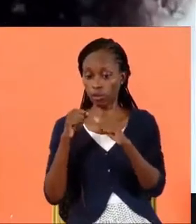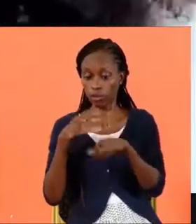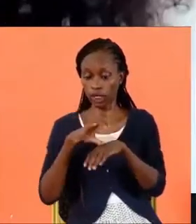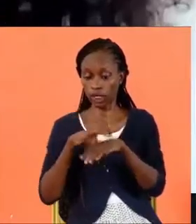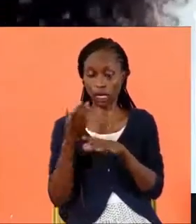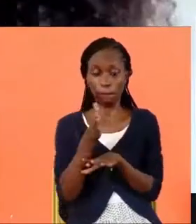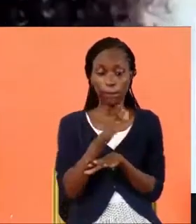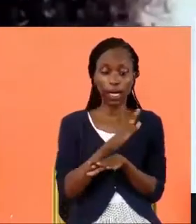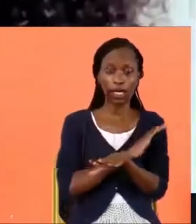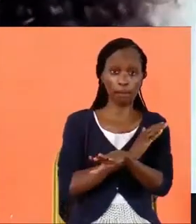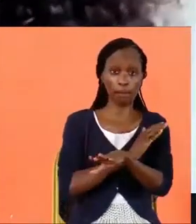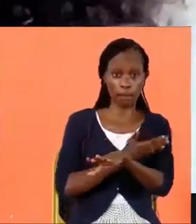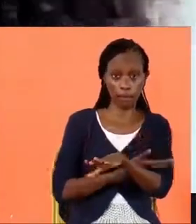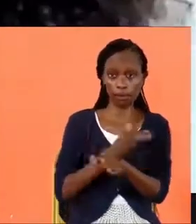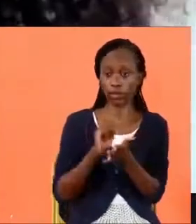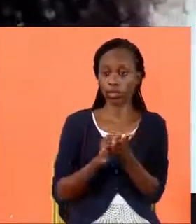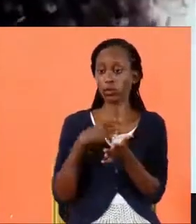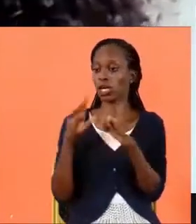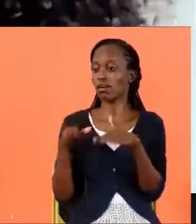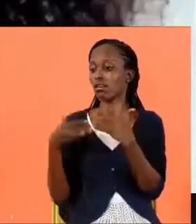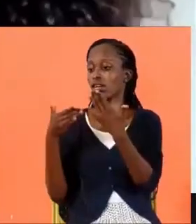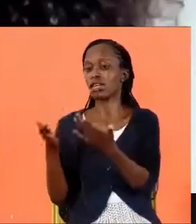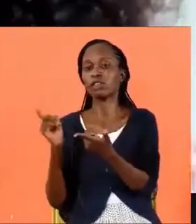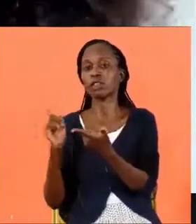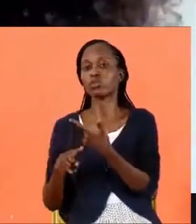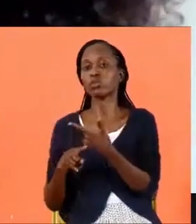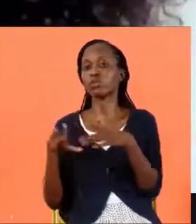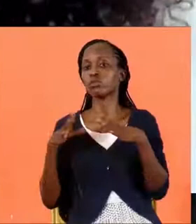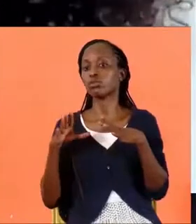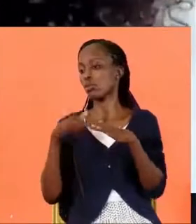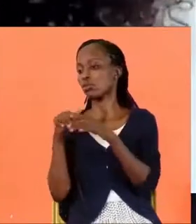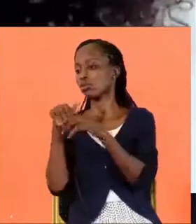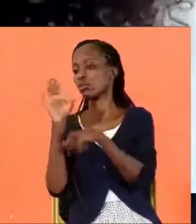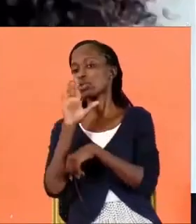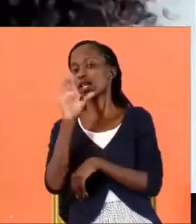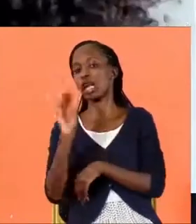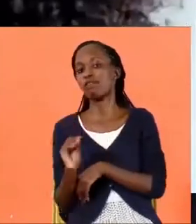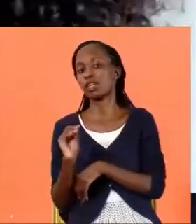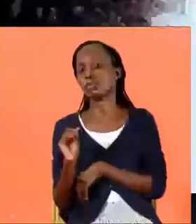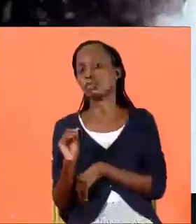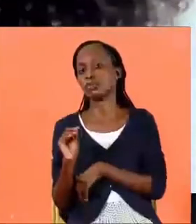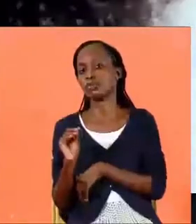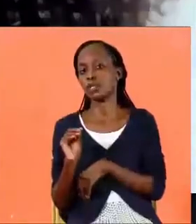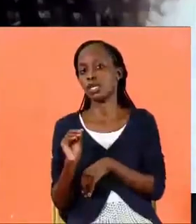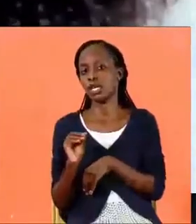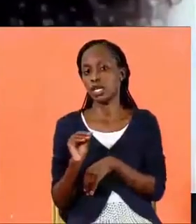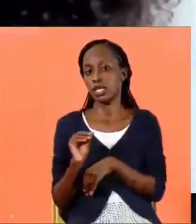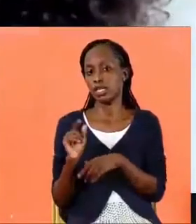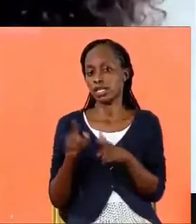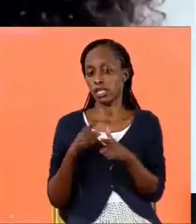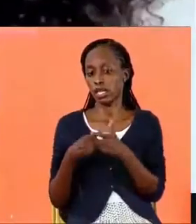this power, right, that we have given away to people that are external to this continent, and essentially